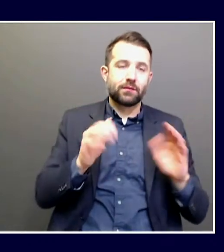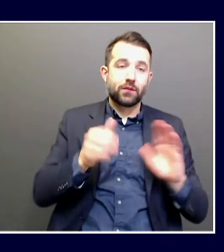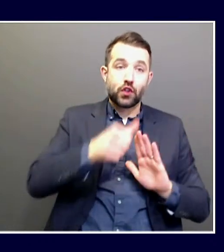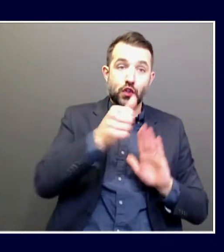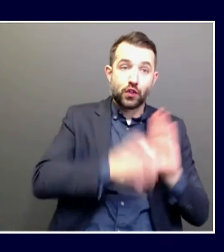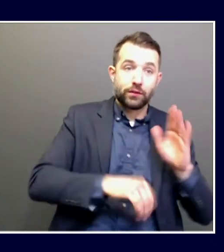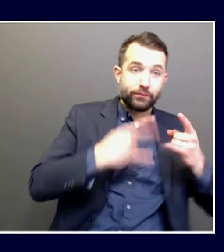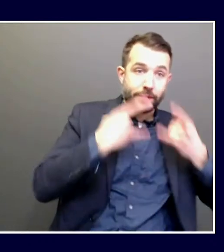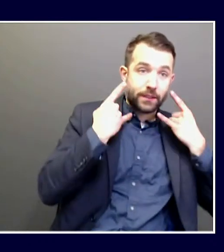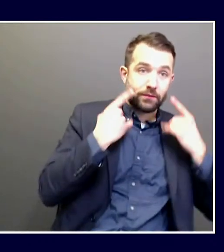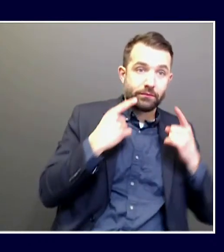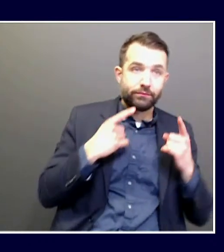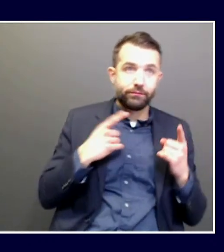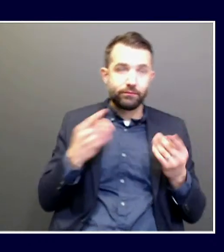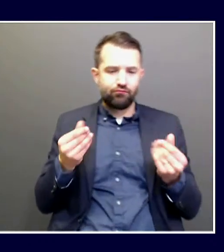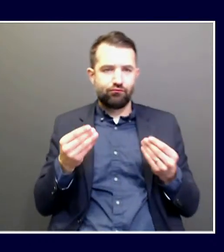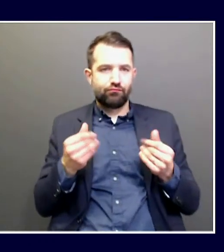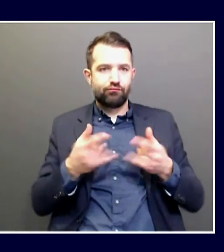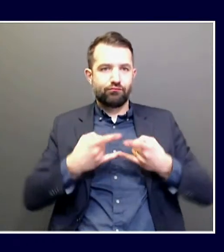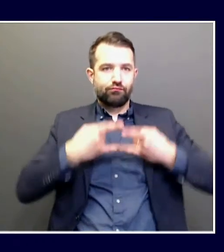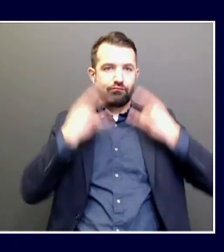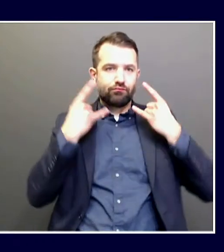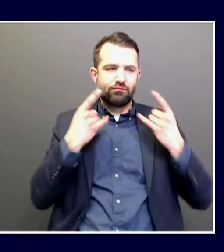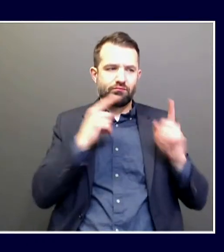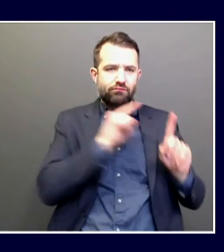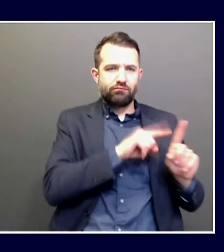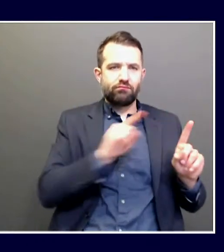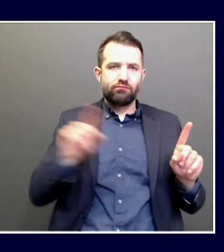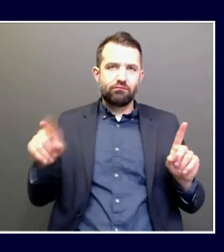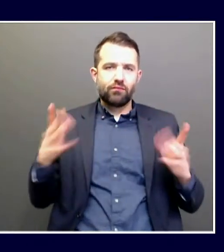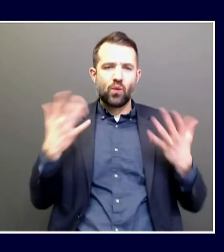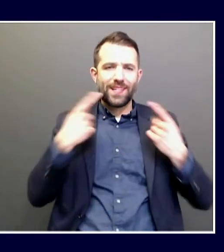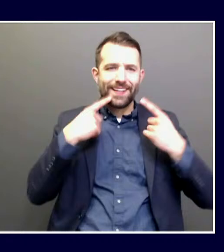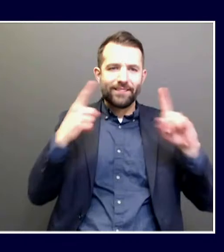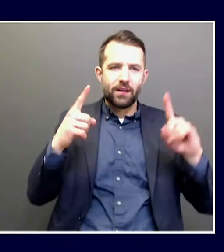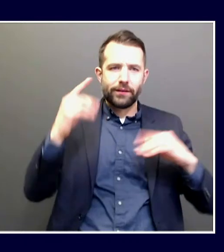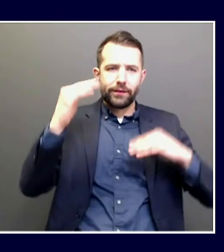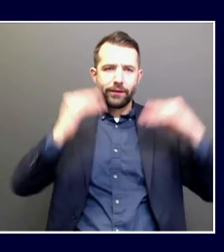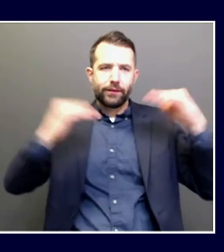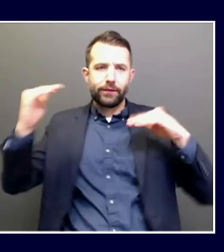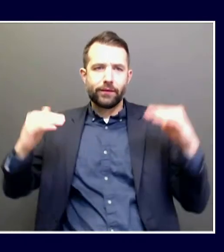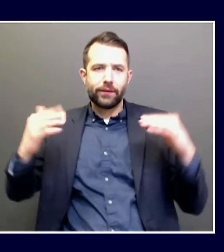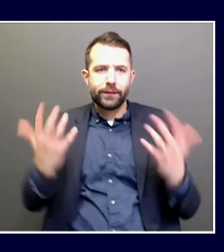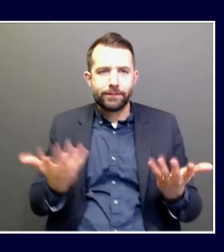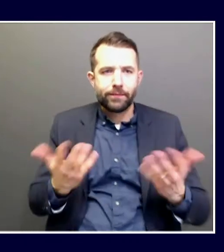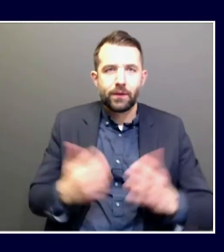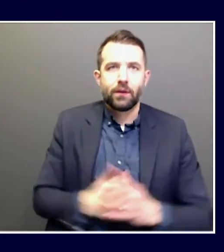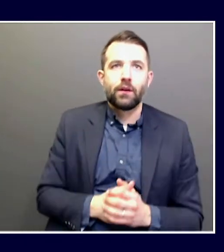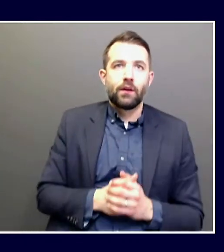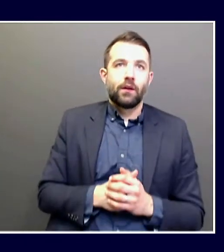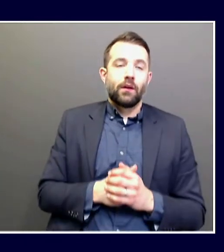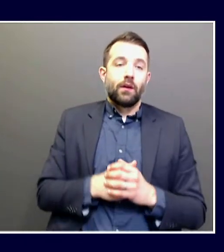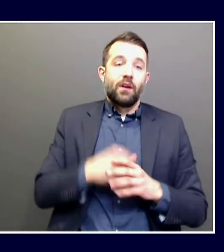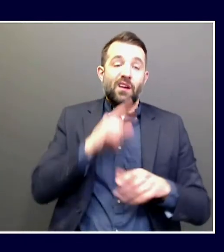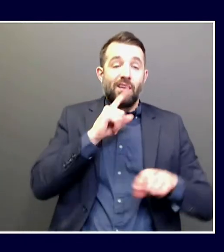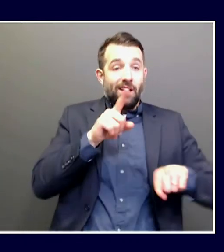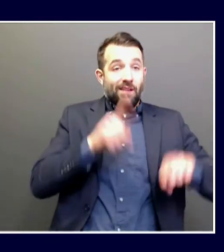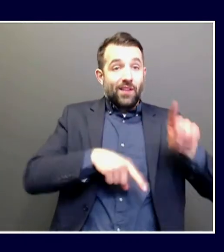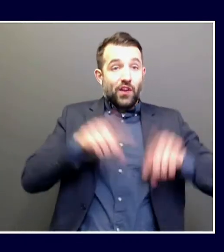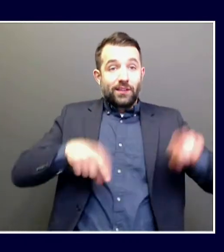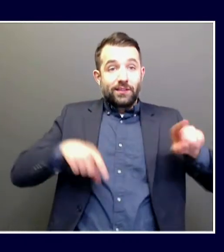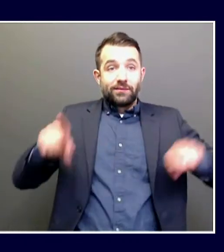masks that are widely available? Yeah, it's a great question, Corey. It does vary a bit based on whether the person wearing the respirator,